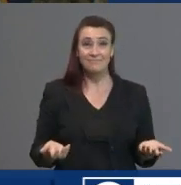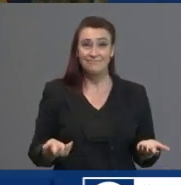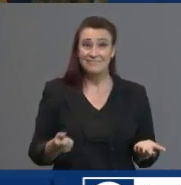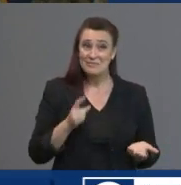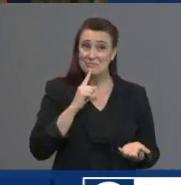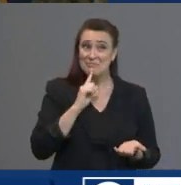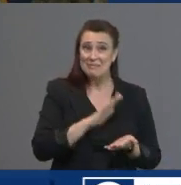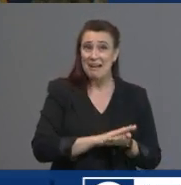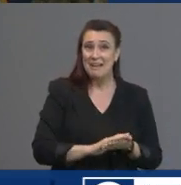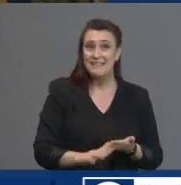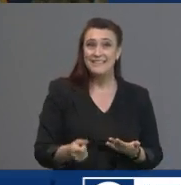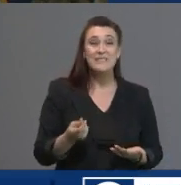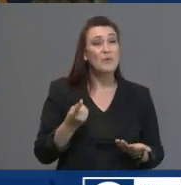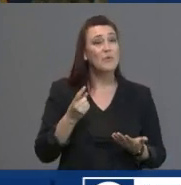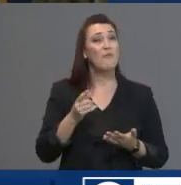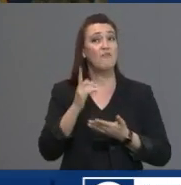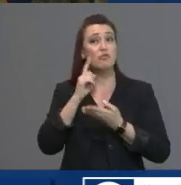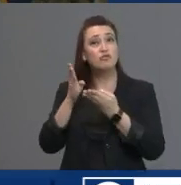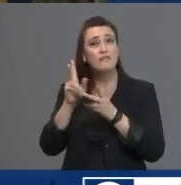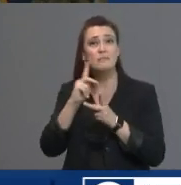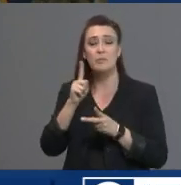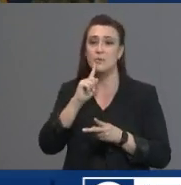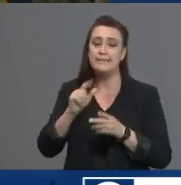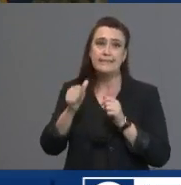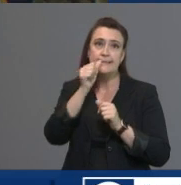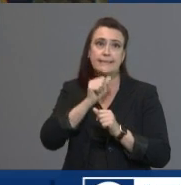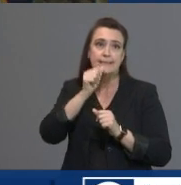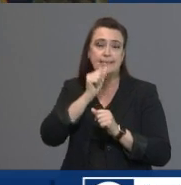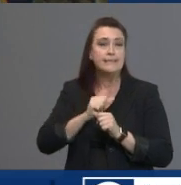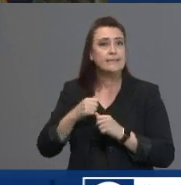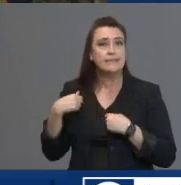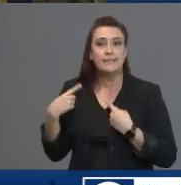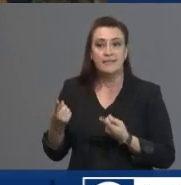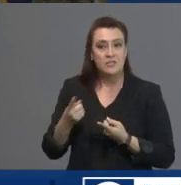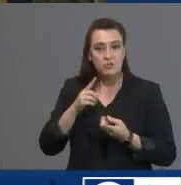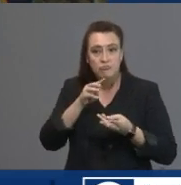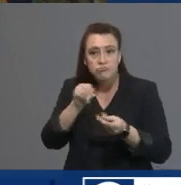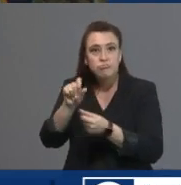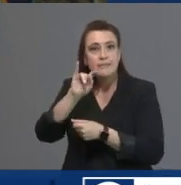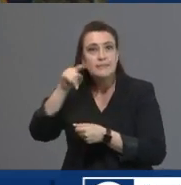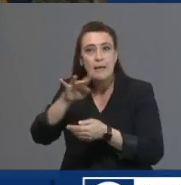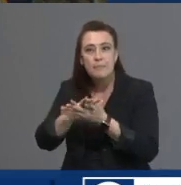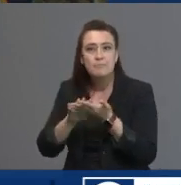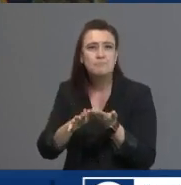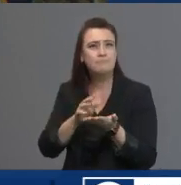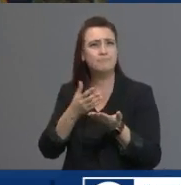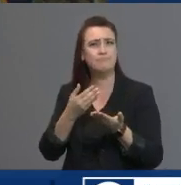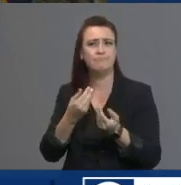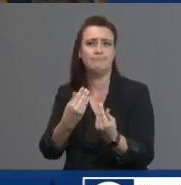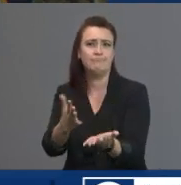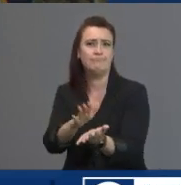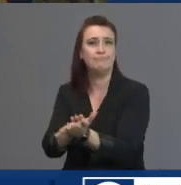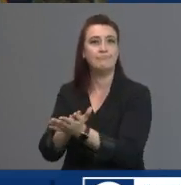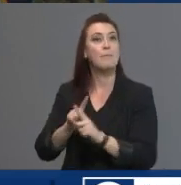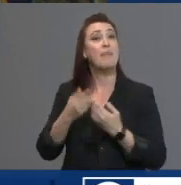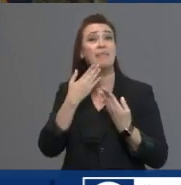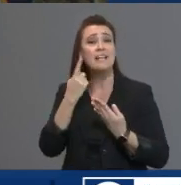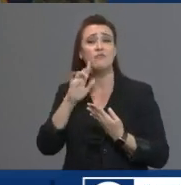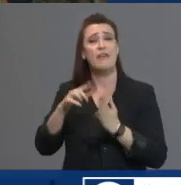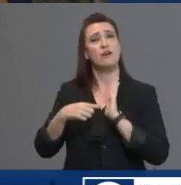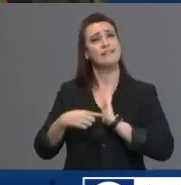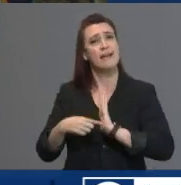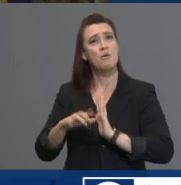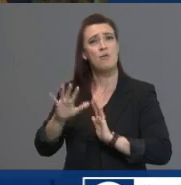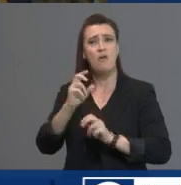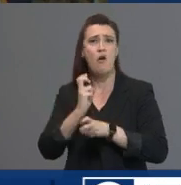This downturn has been especially hard on them. But I want to thank them for the example that they've set,